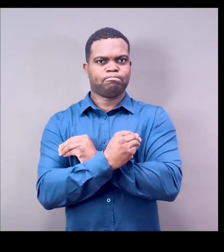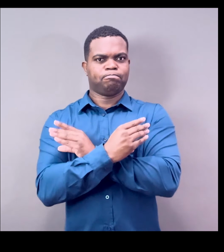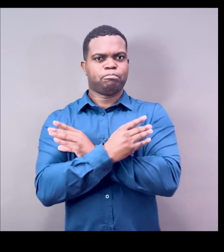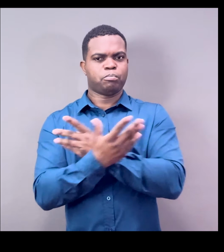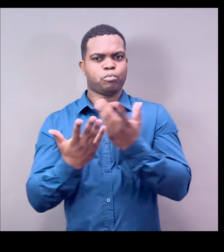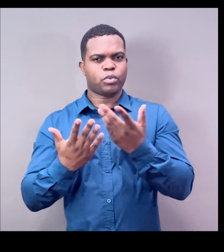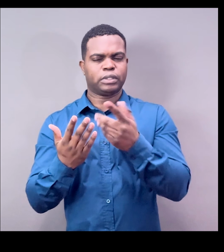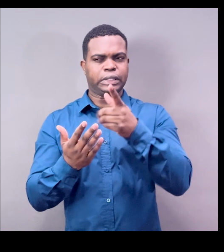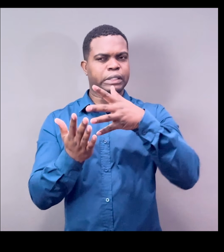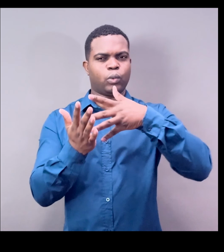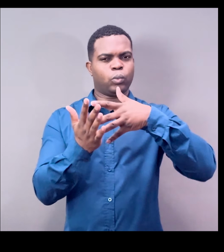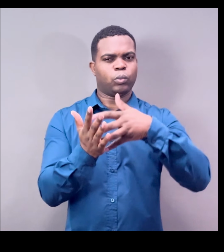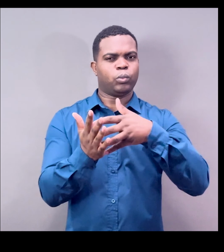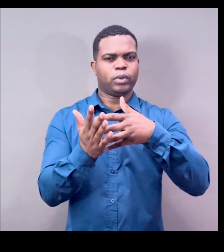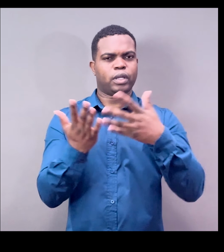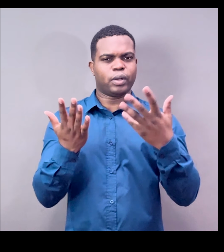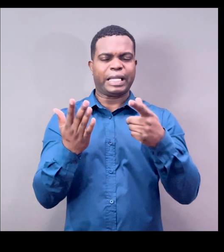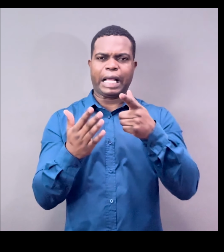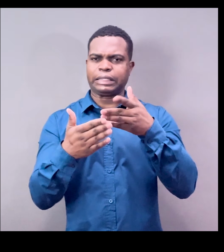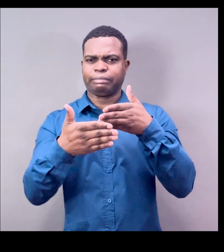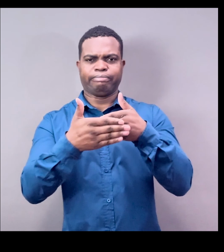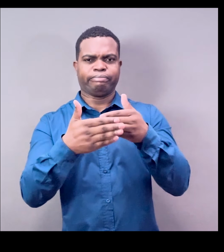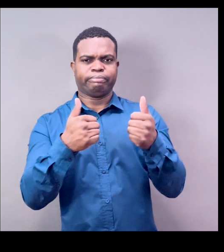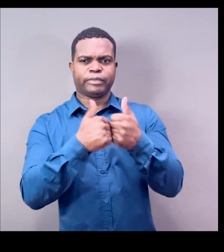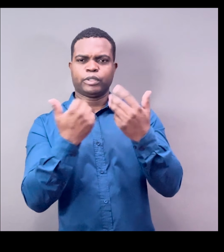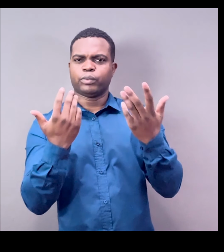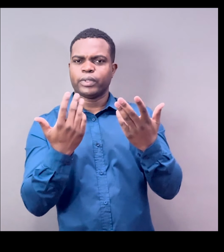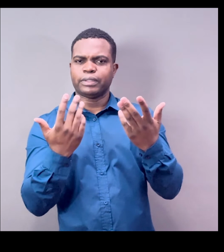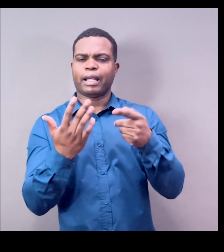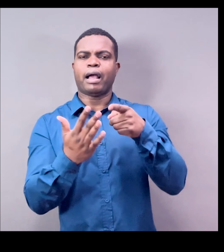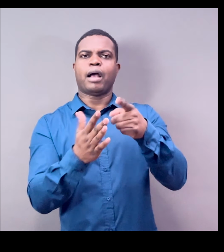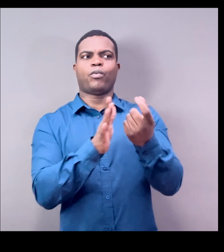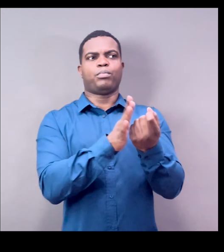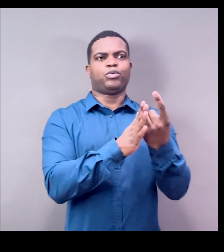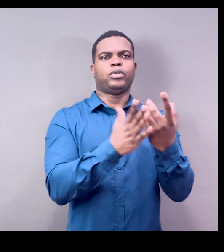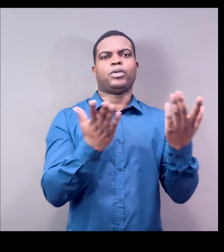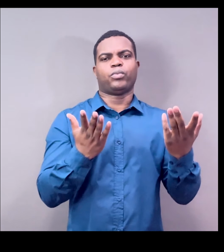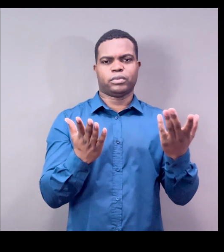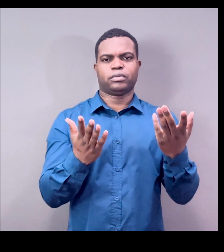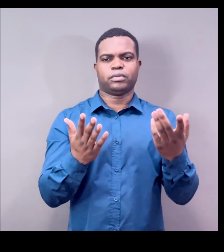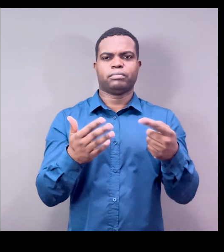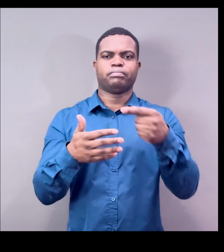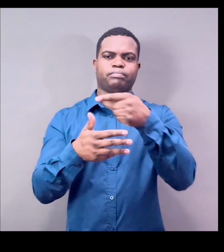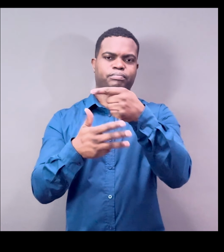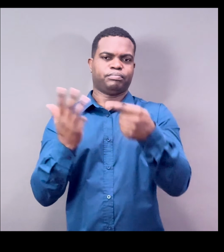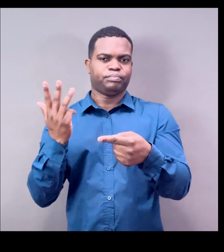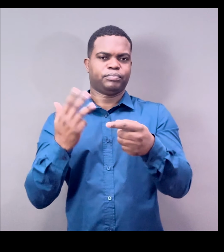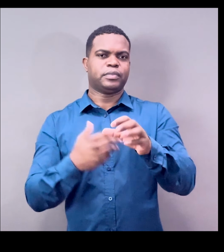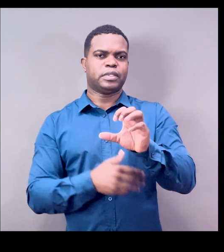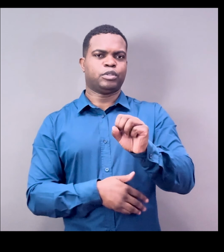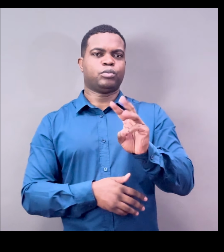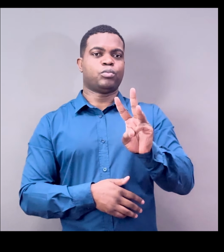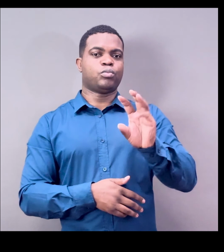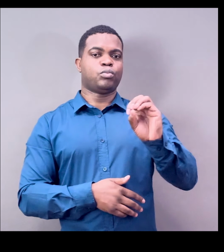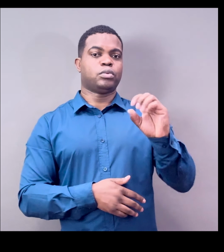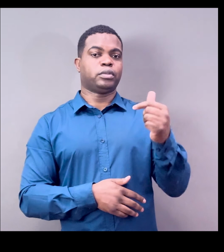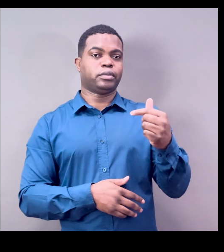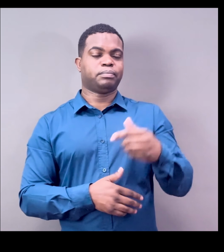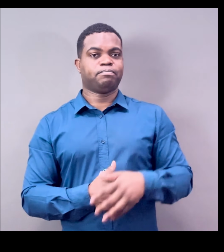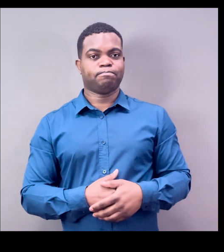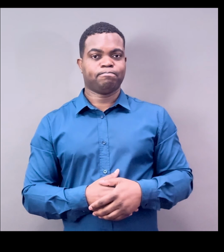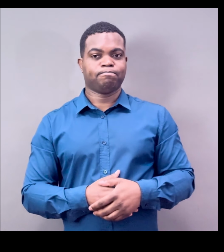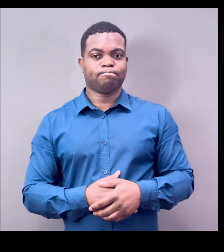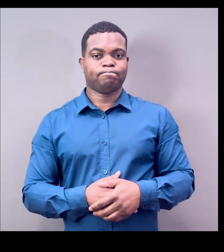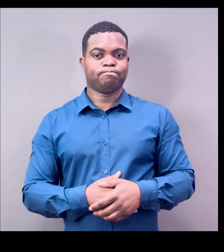potential contributions and challenges. So SWOT means strengths, weaknesses, opportunities, and